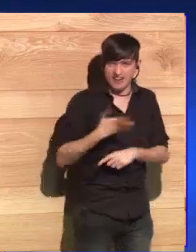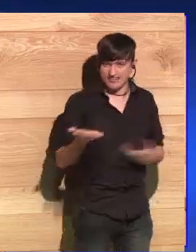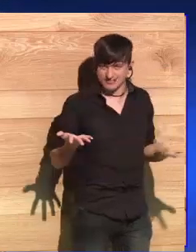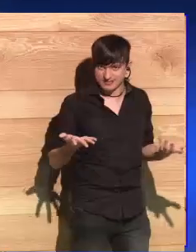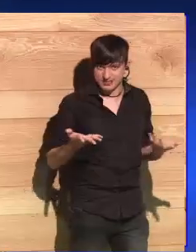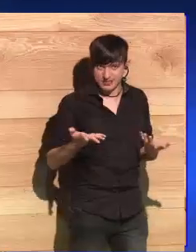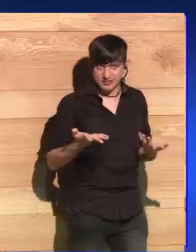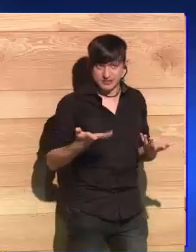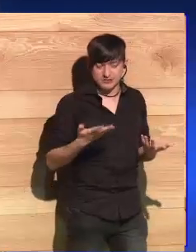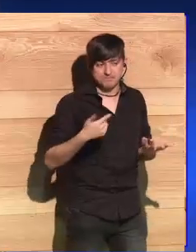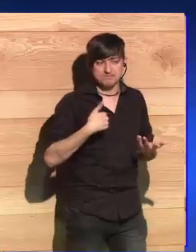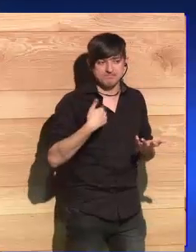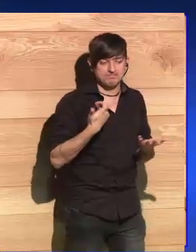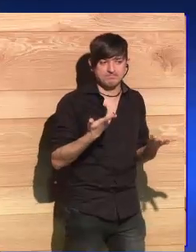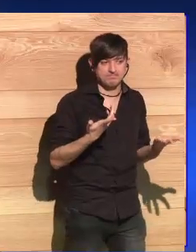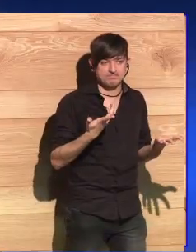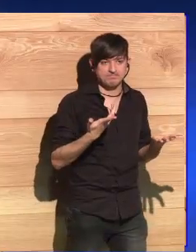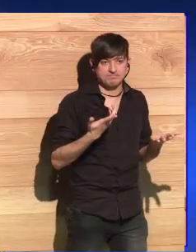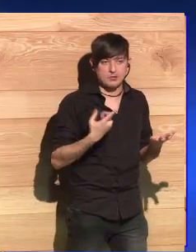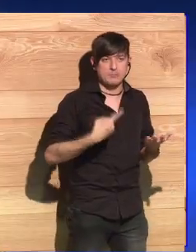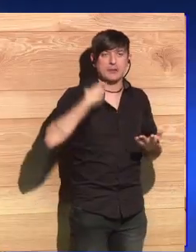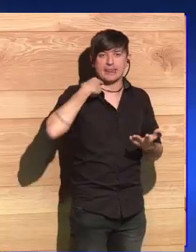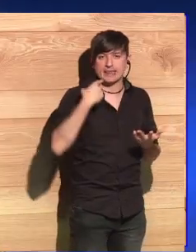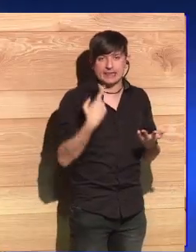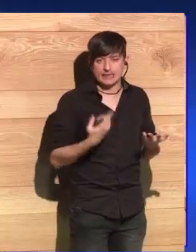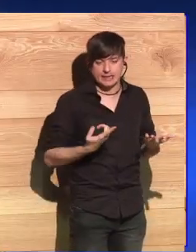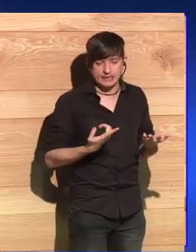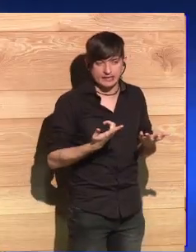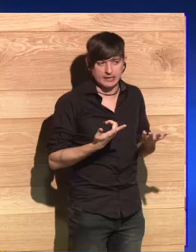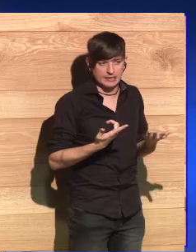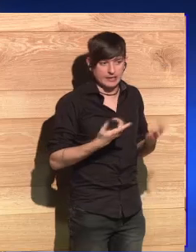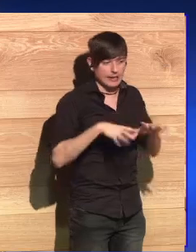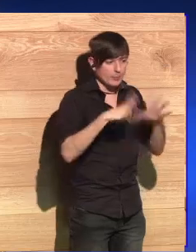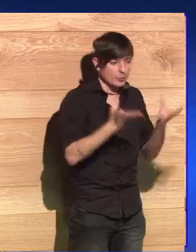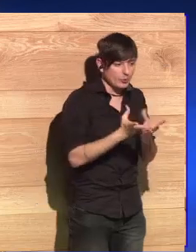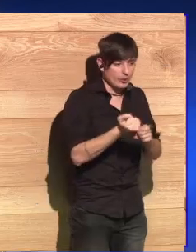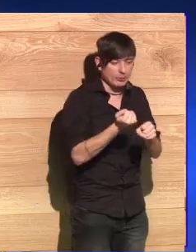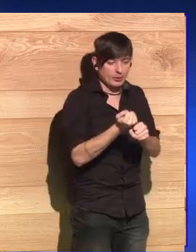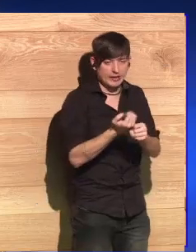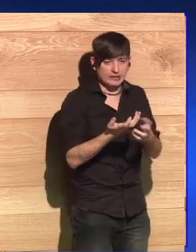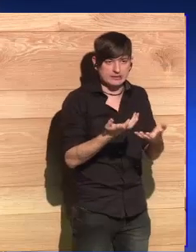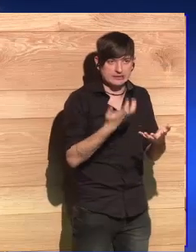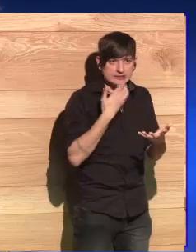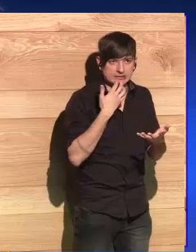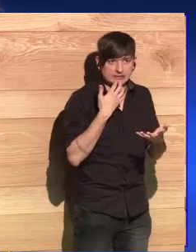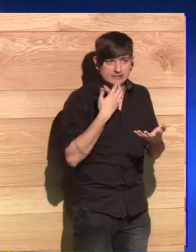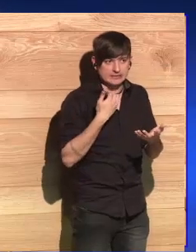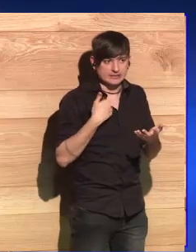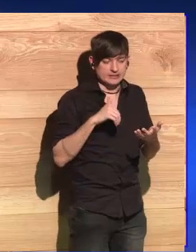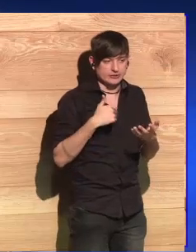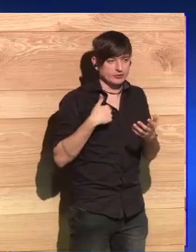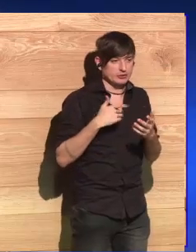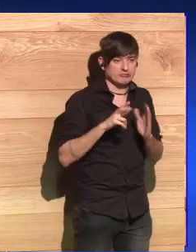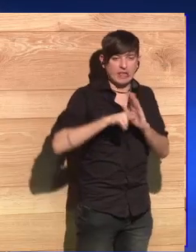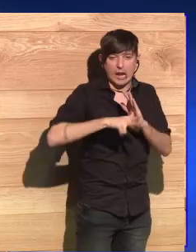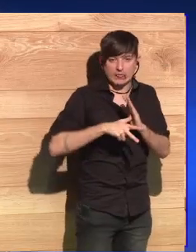credibility with legitimate employers by not showing up for work after they'd hire me or whatever, and it got to the point where